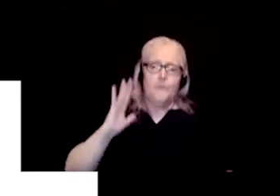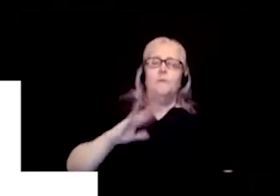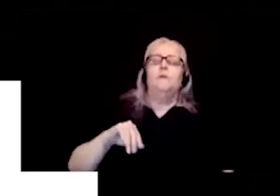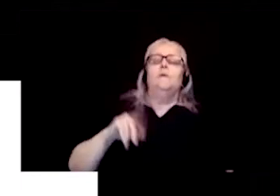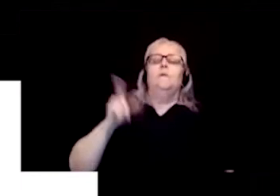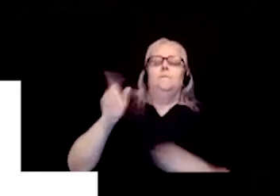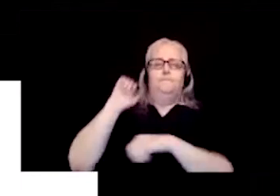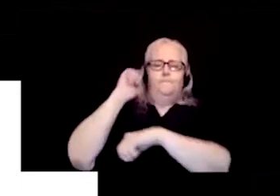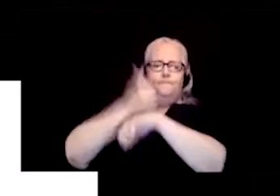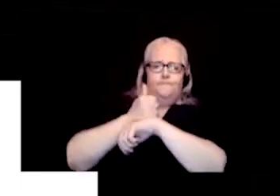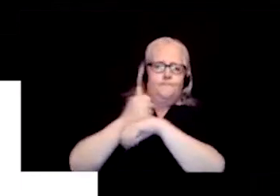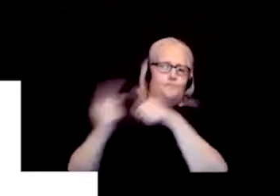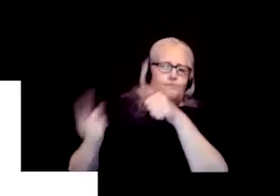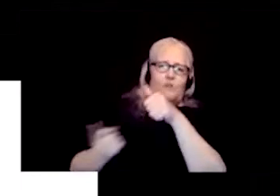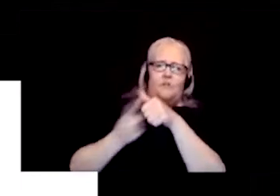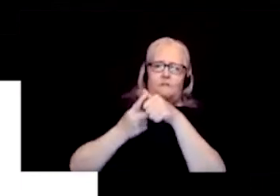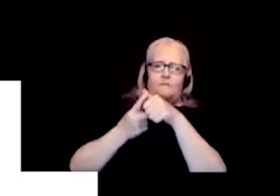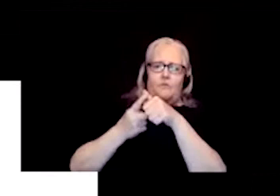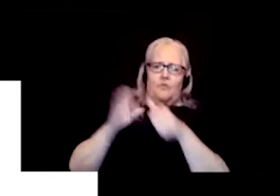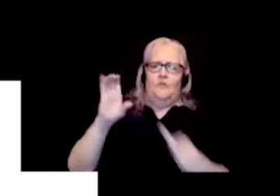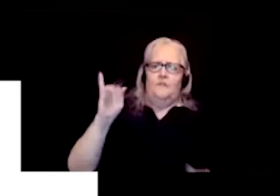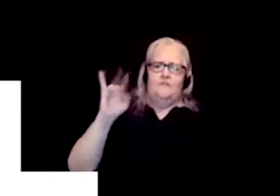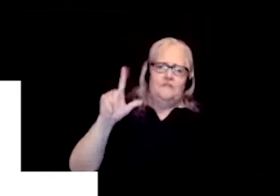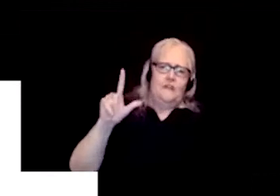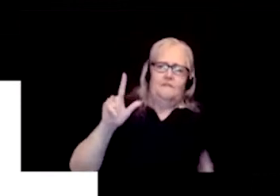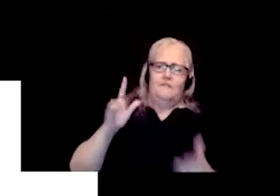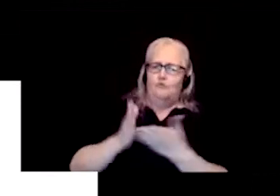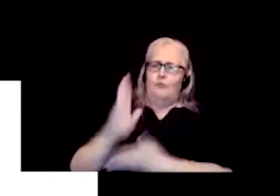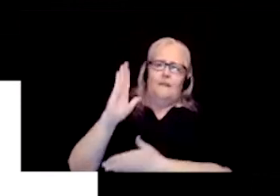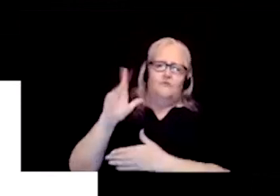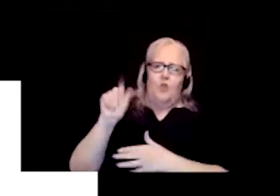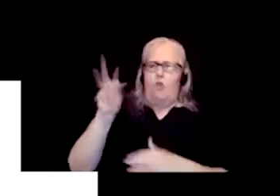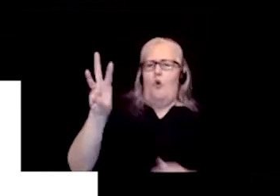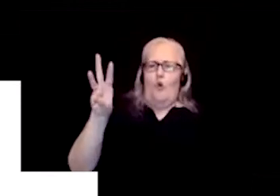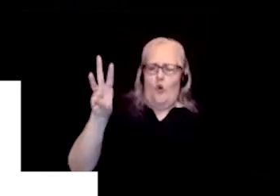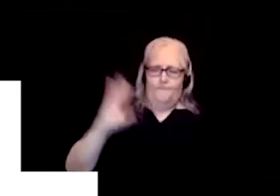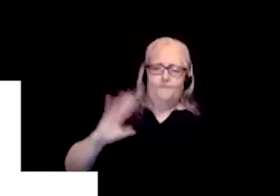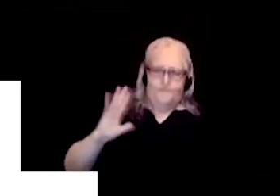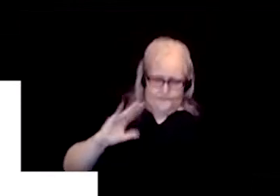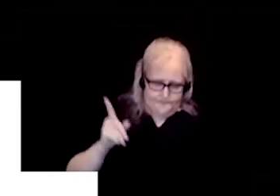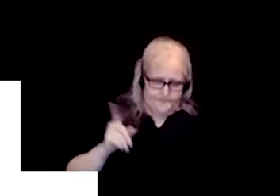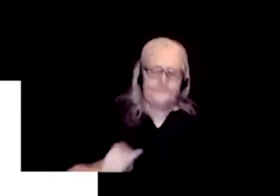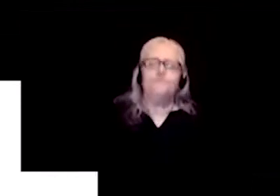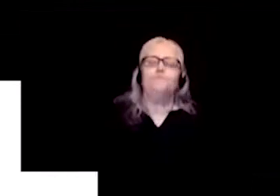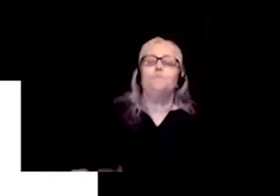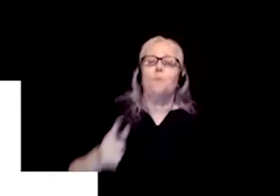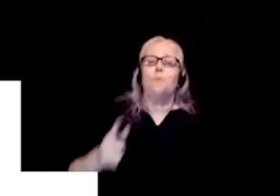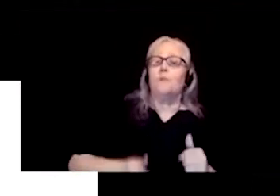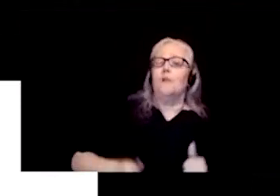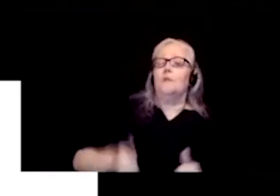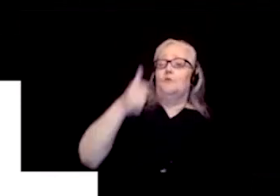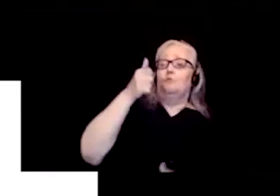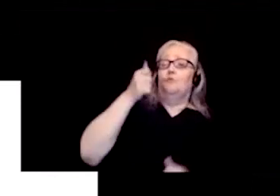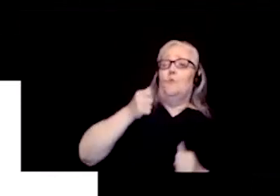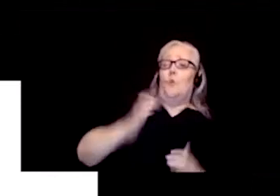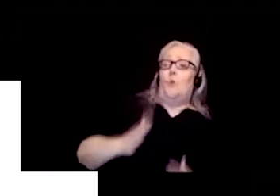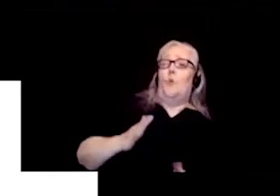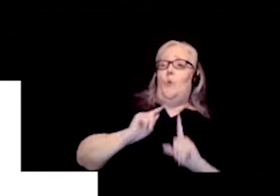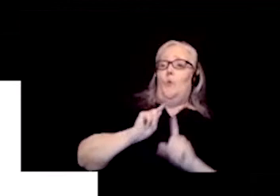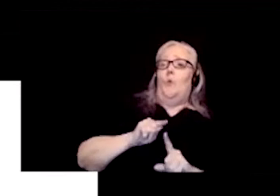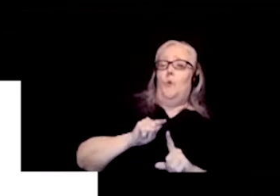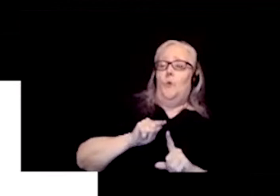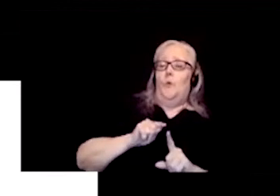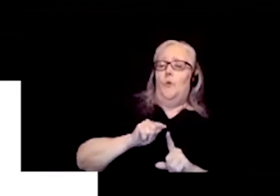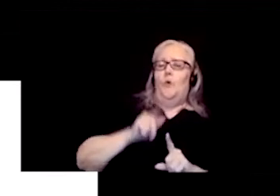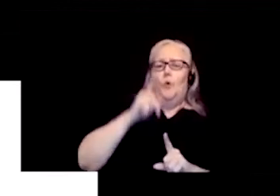first major civil rights laws in this country, the Supreme Court at that time, who were sympathetic to